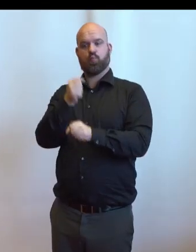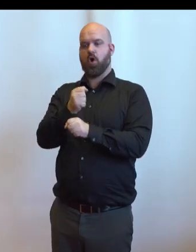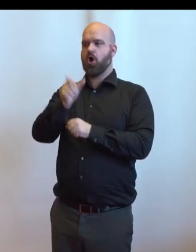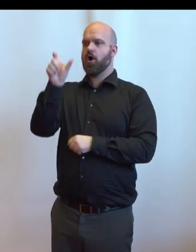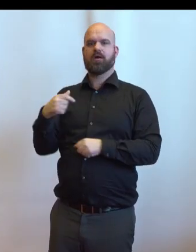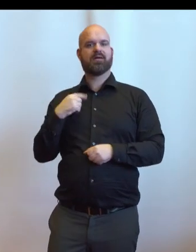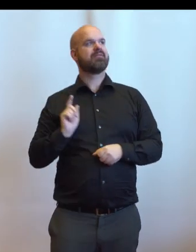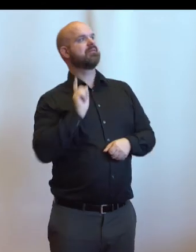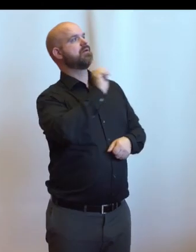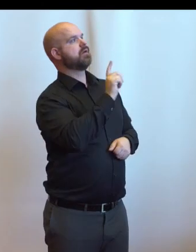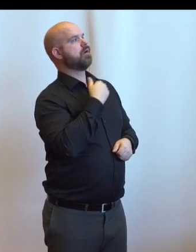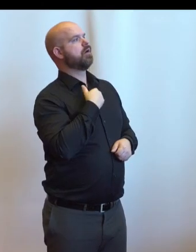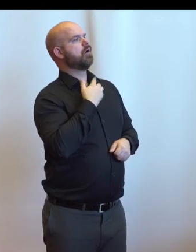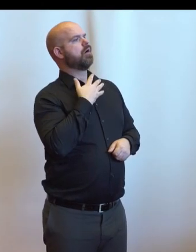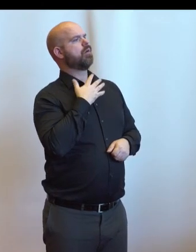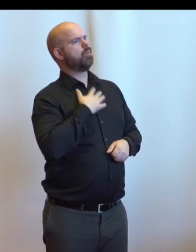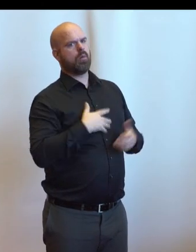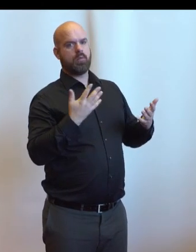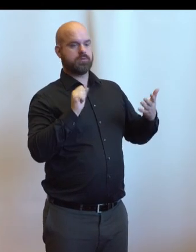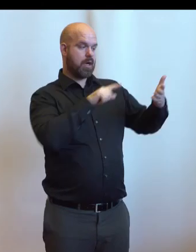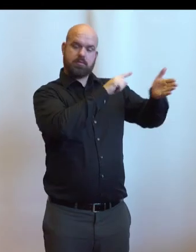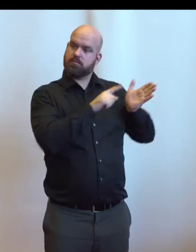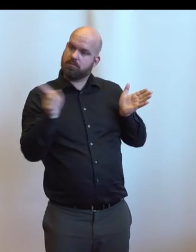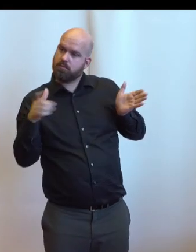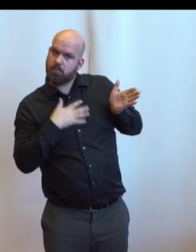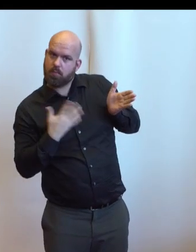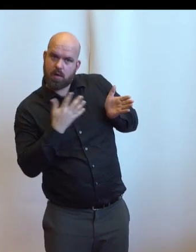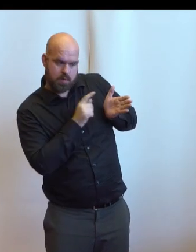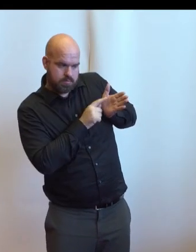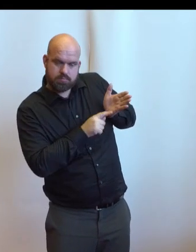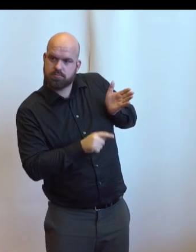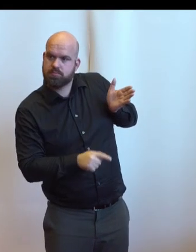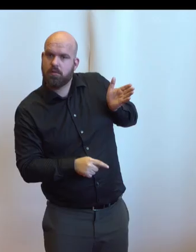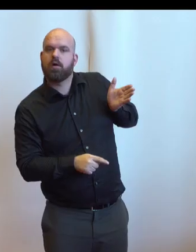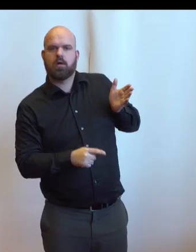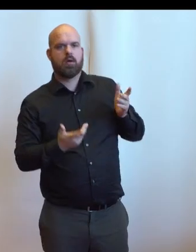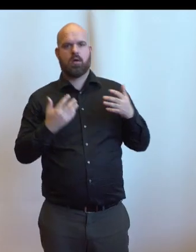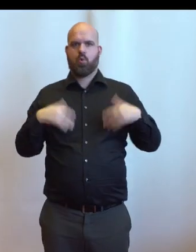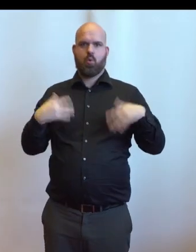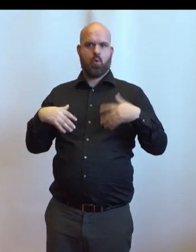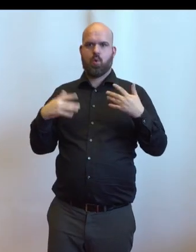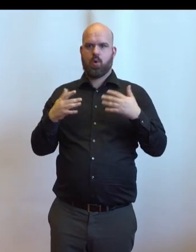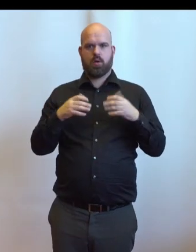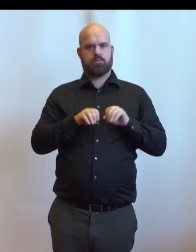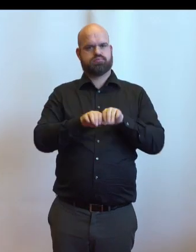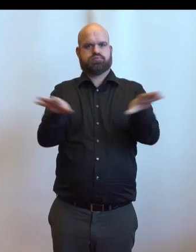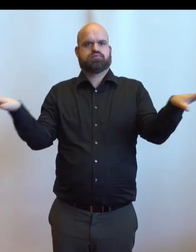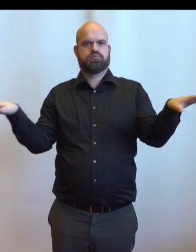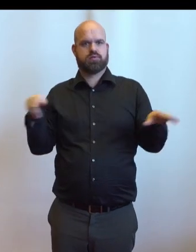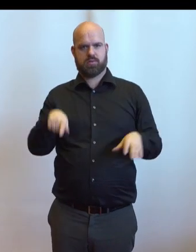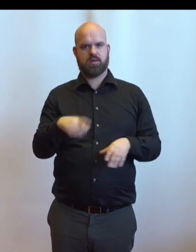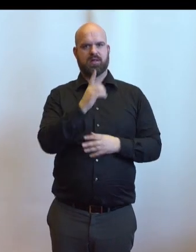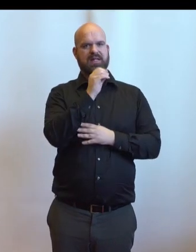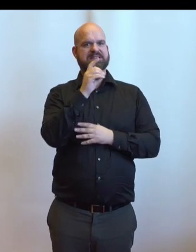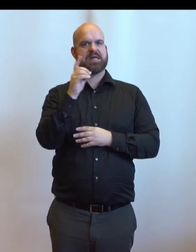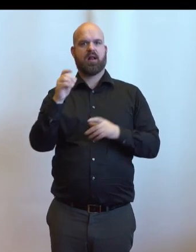really a major step in the digital accessibility. It's going beyond making sure that we speak about